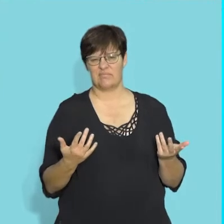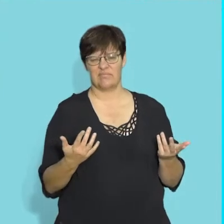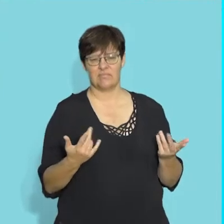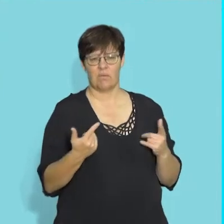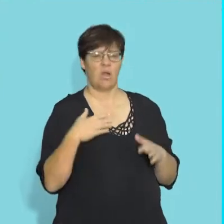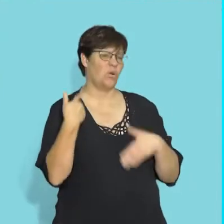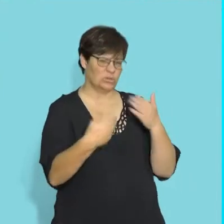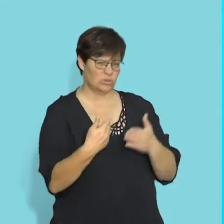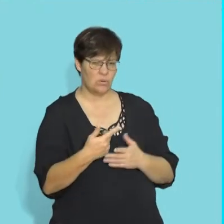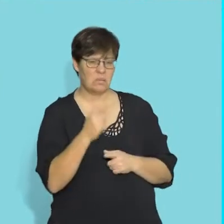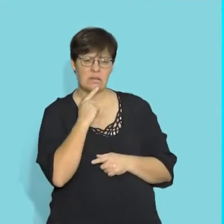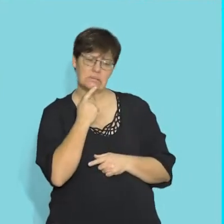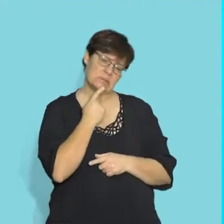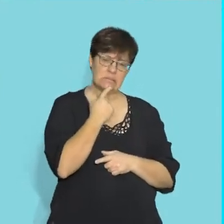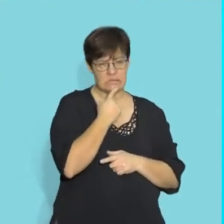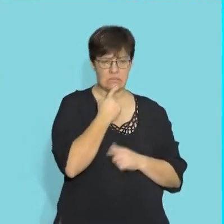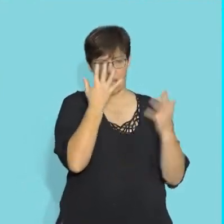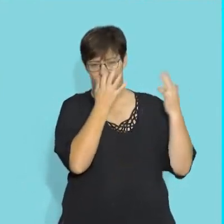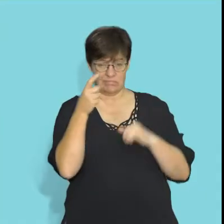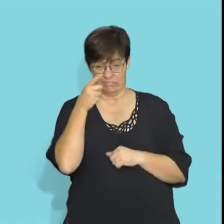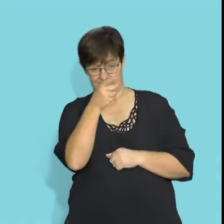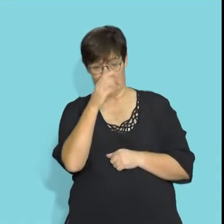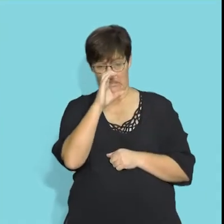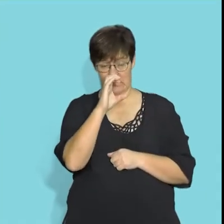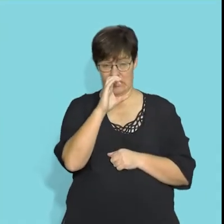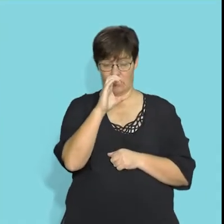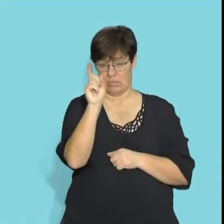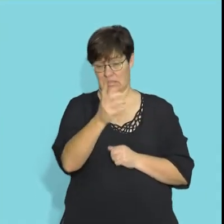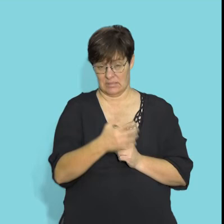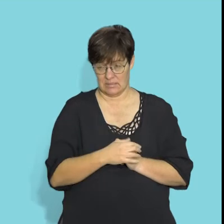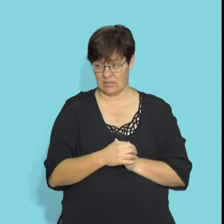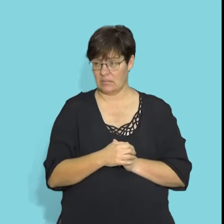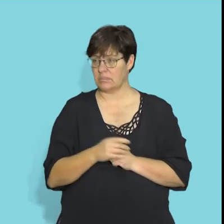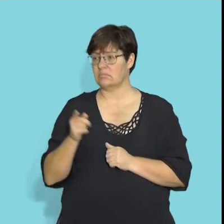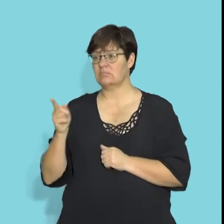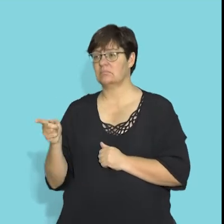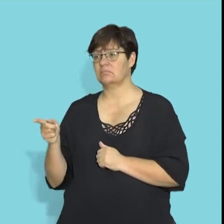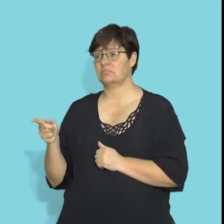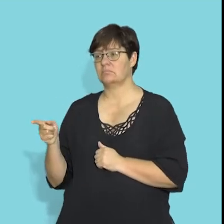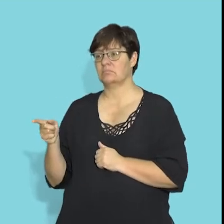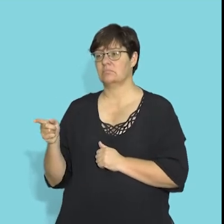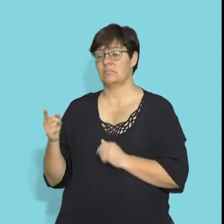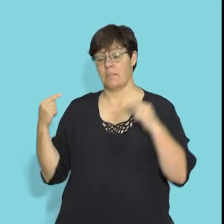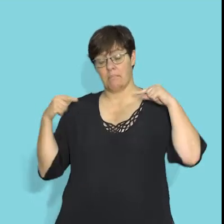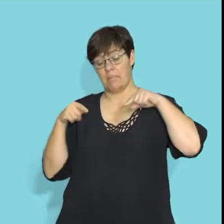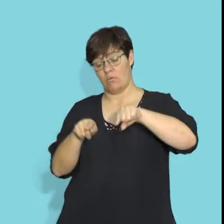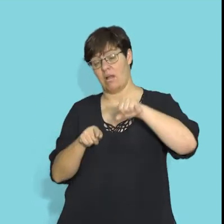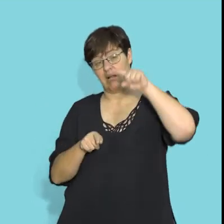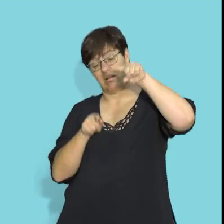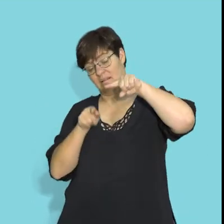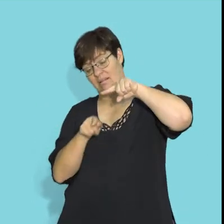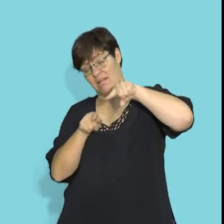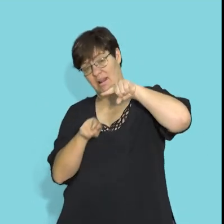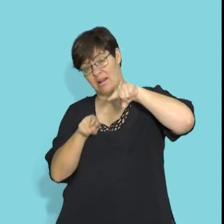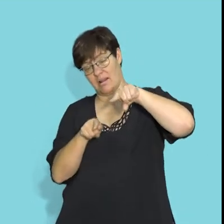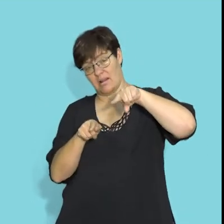move on, but I'm going to have to somehow work that out. But this line is parallel to this line,